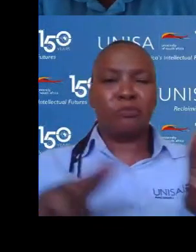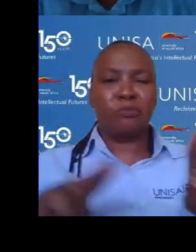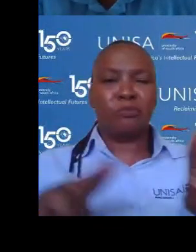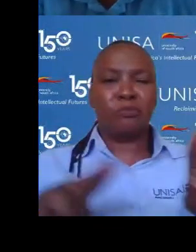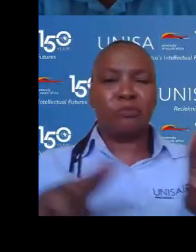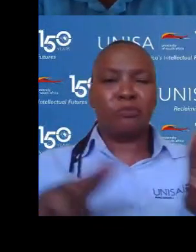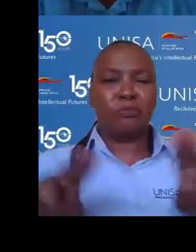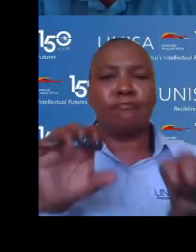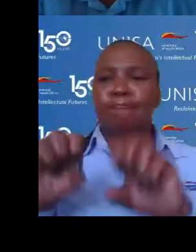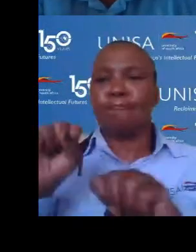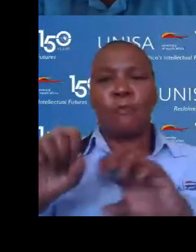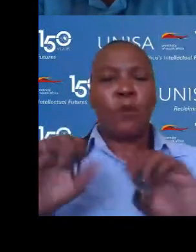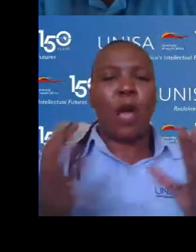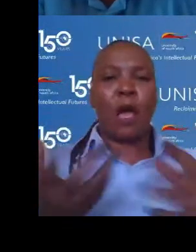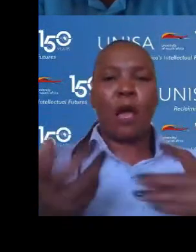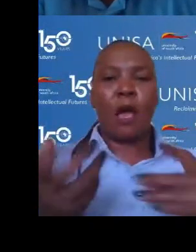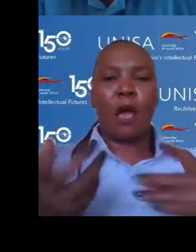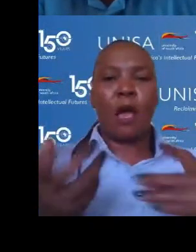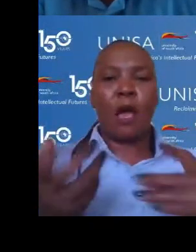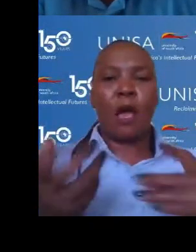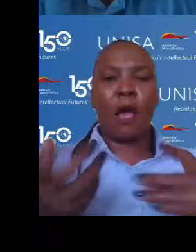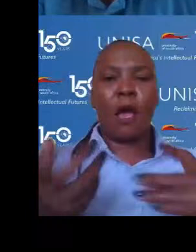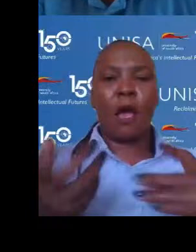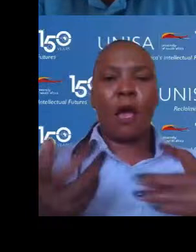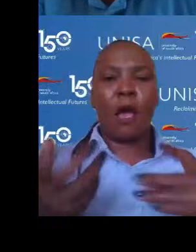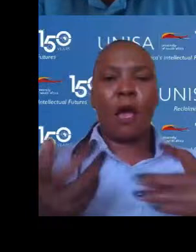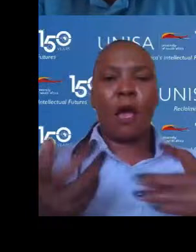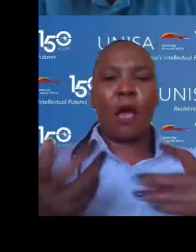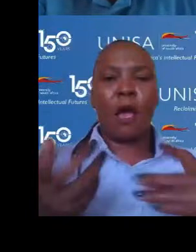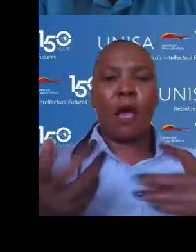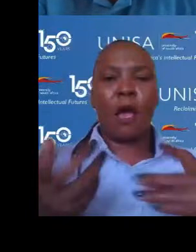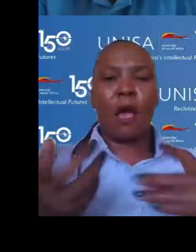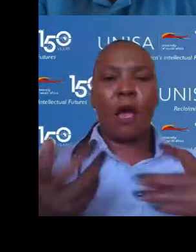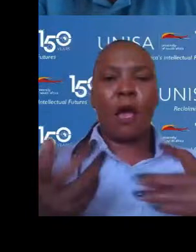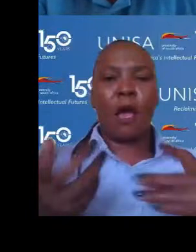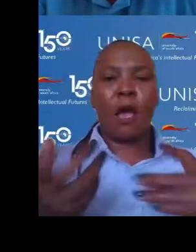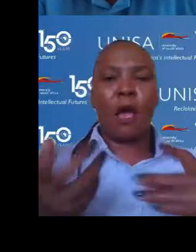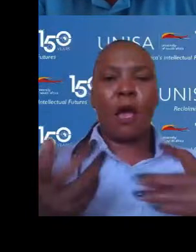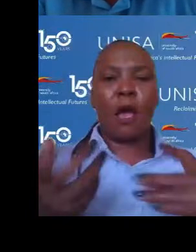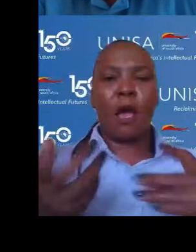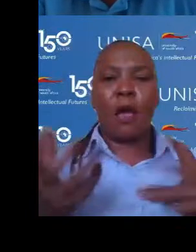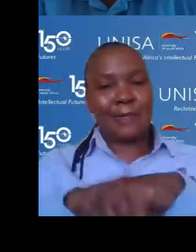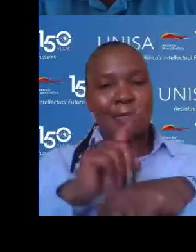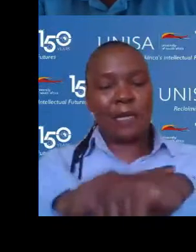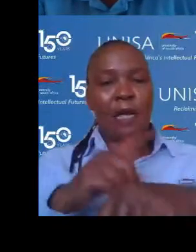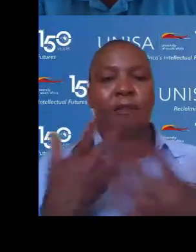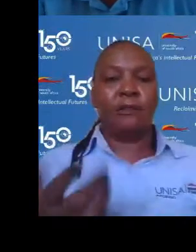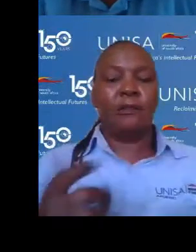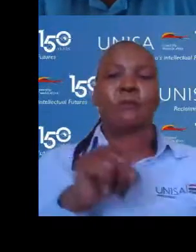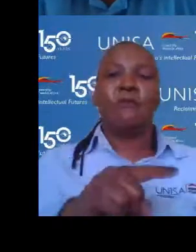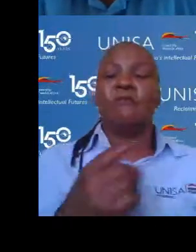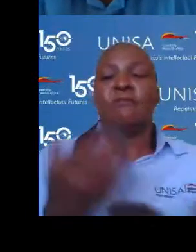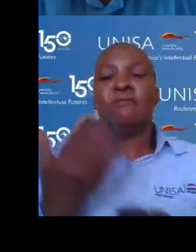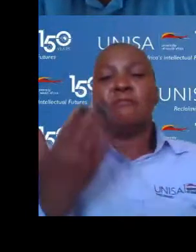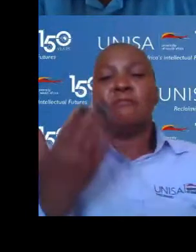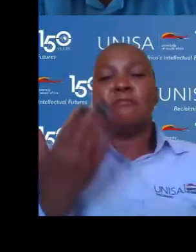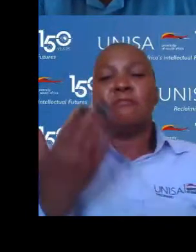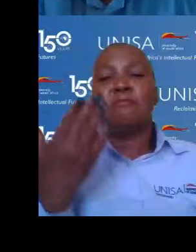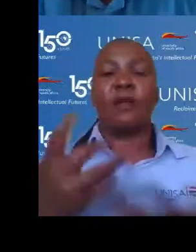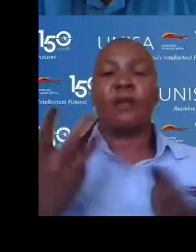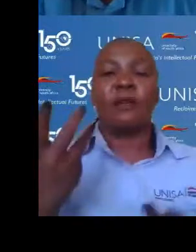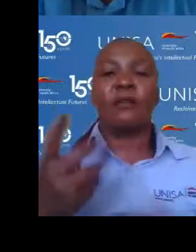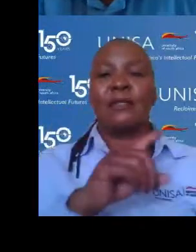transcend the challenges that they had faced at the time. So you might find their